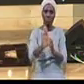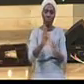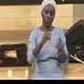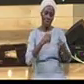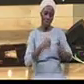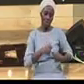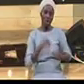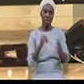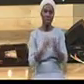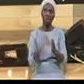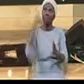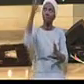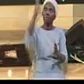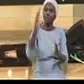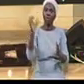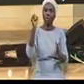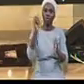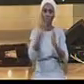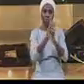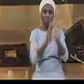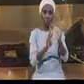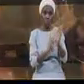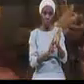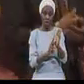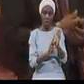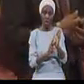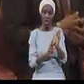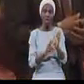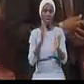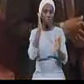That God's will will be fulfilled in your life.